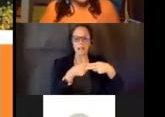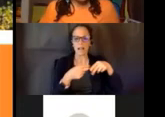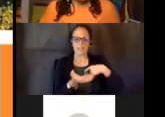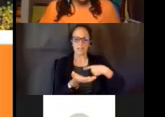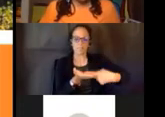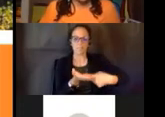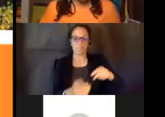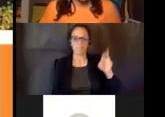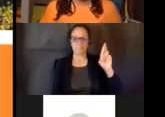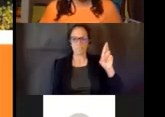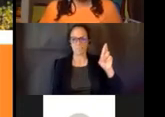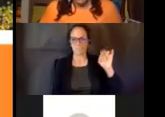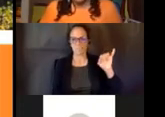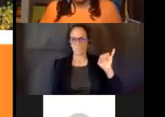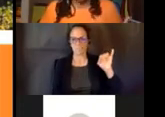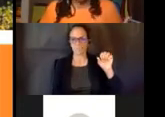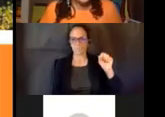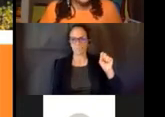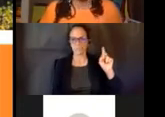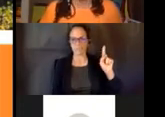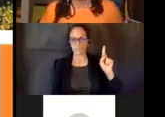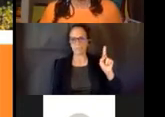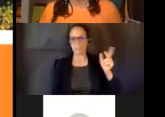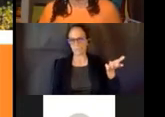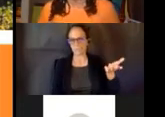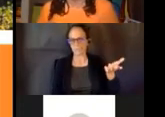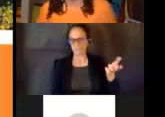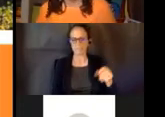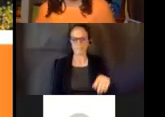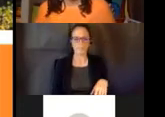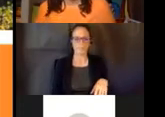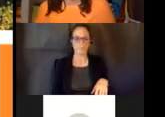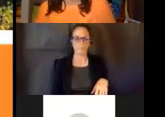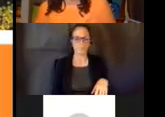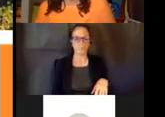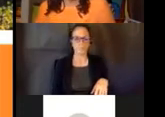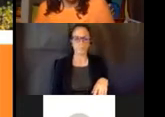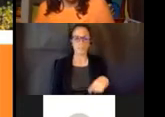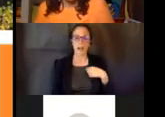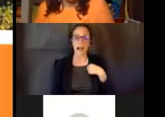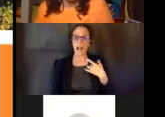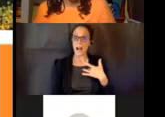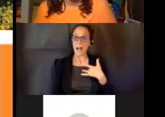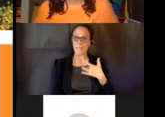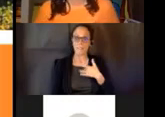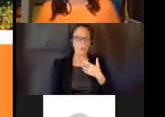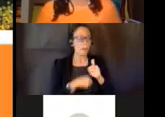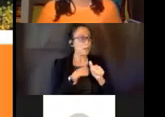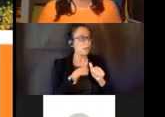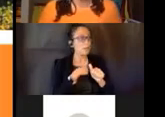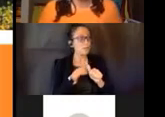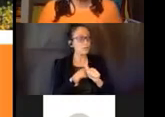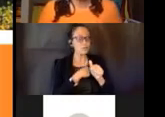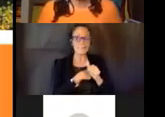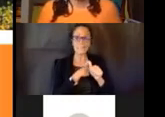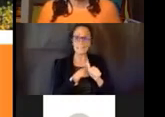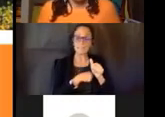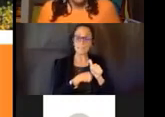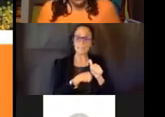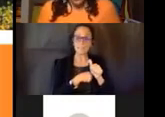always saying to people that it's not about, for me, it's not about taking a risk in order to, because you're afraid of losing something. It's taking a risk